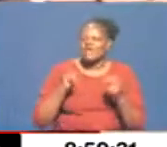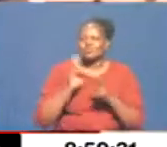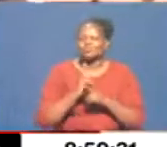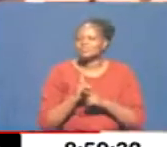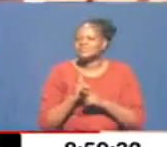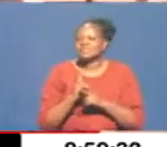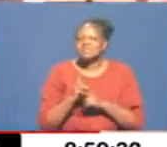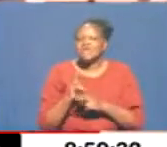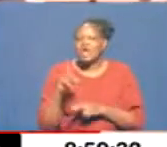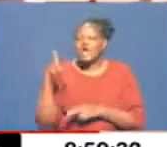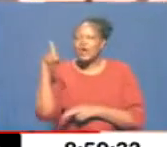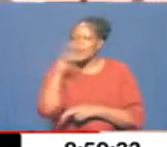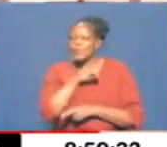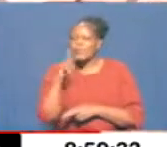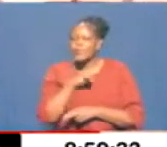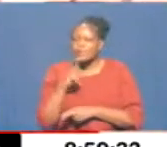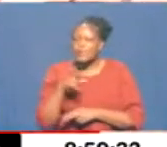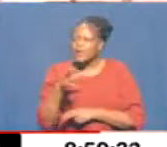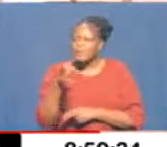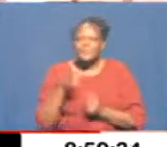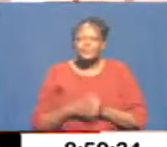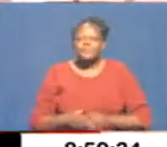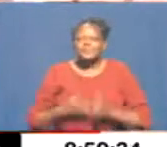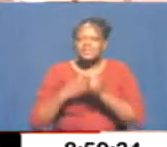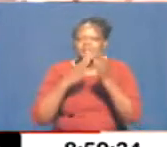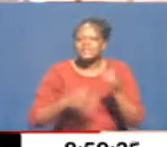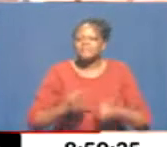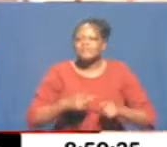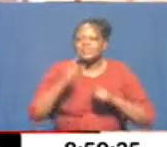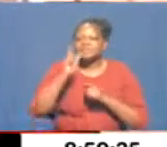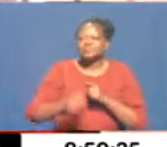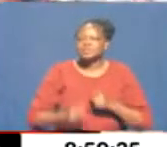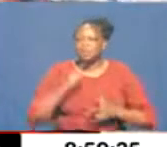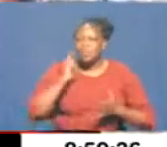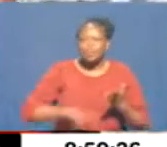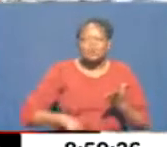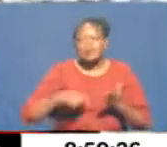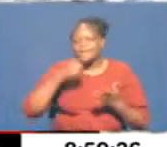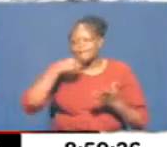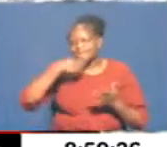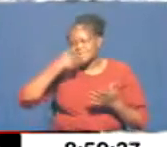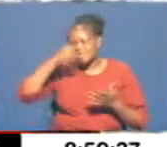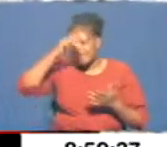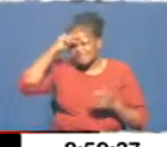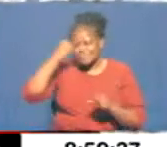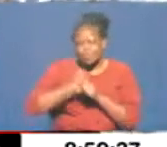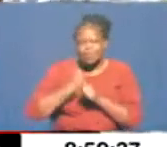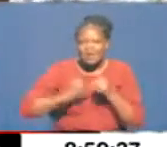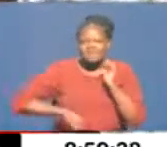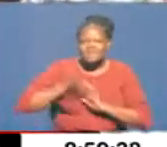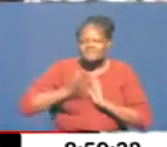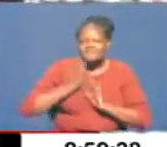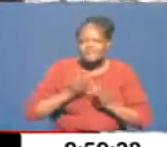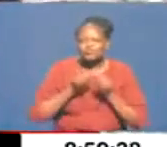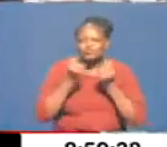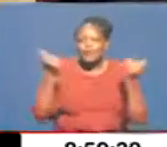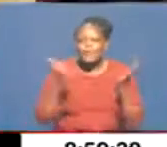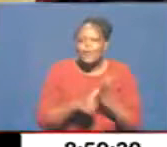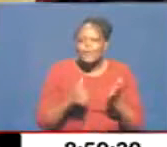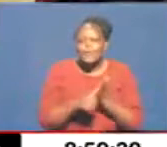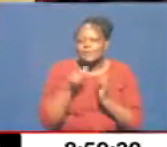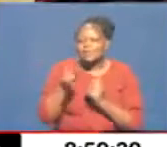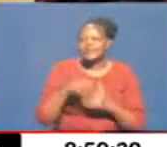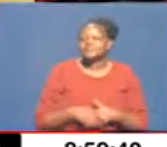firearms. Leaders hailing from the region have called on the government to take speedy action and address the troubling insecurity in the